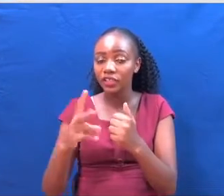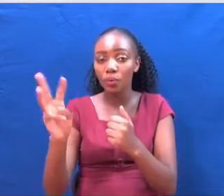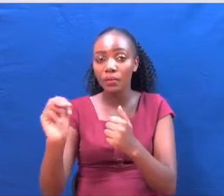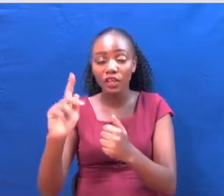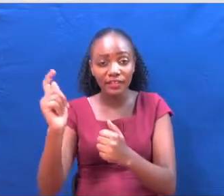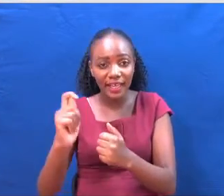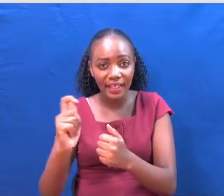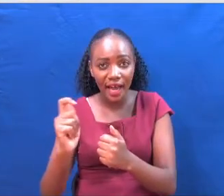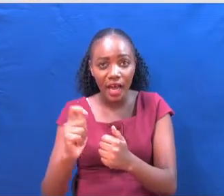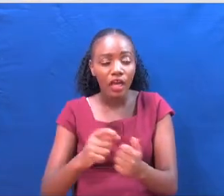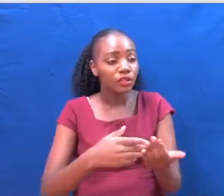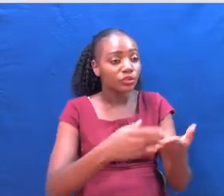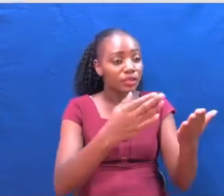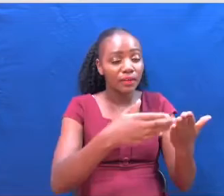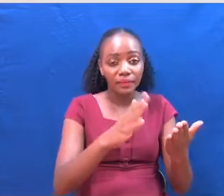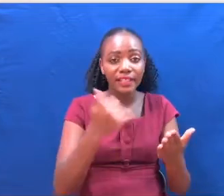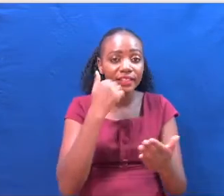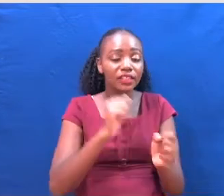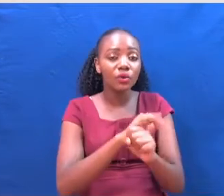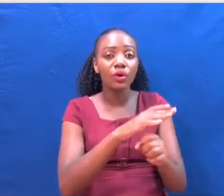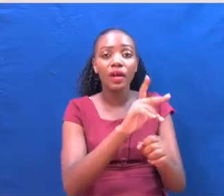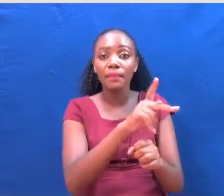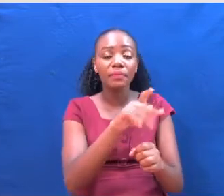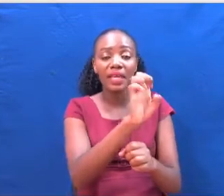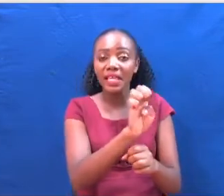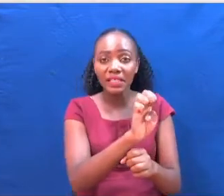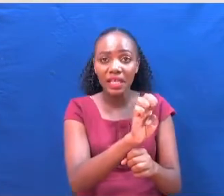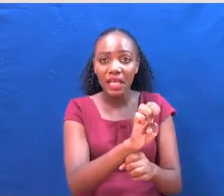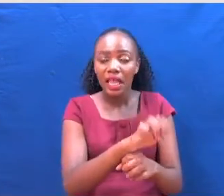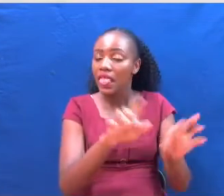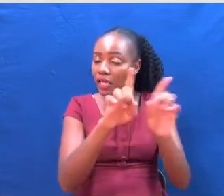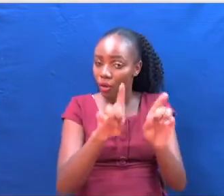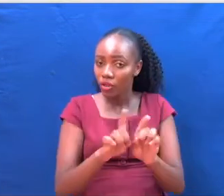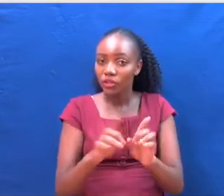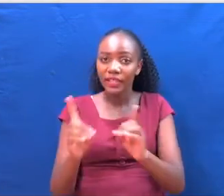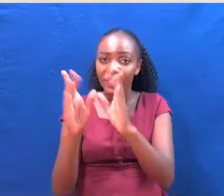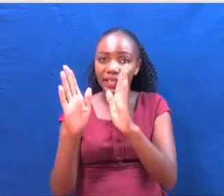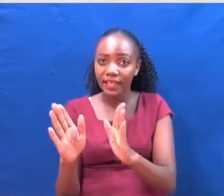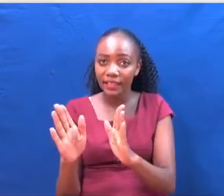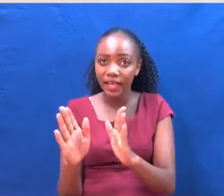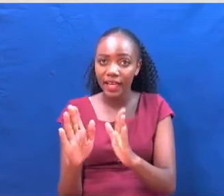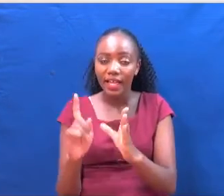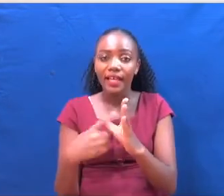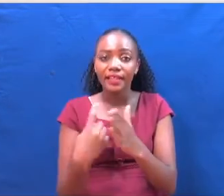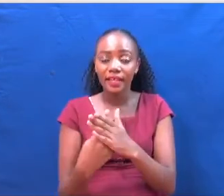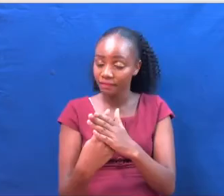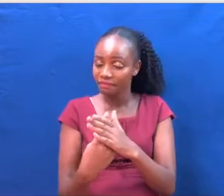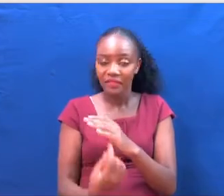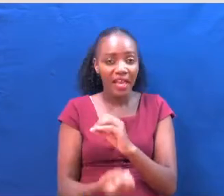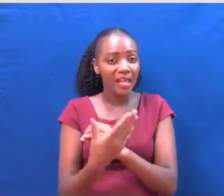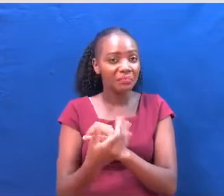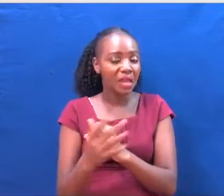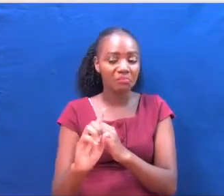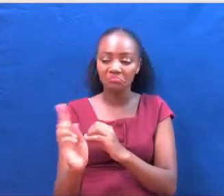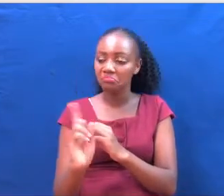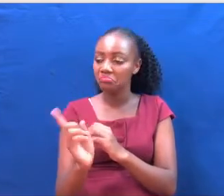shillings tender to supply COVID-19 related items. The director, Elizabeth Rett, was hard pressed to explain how she